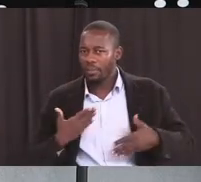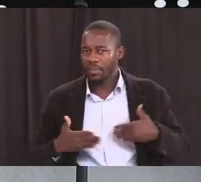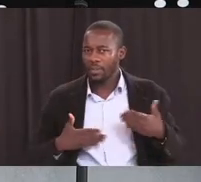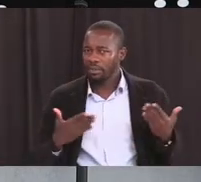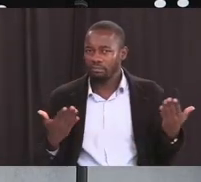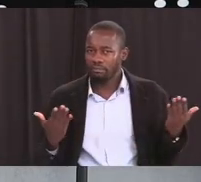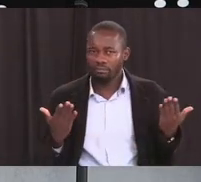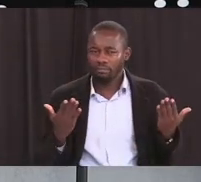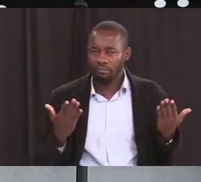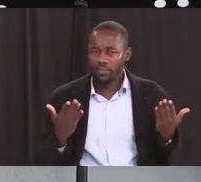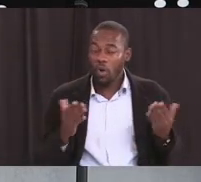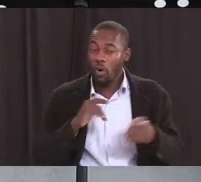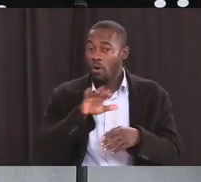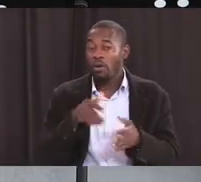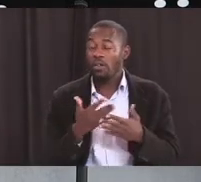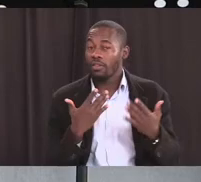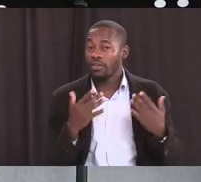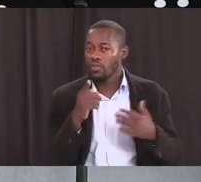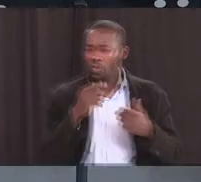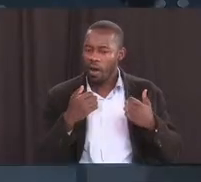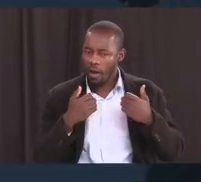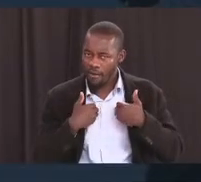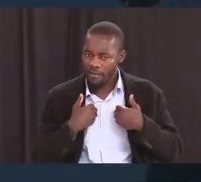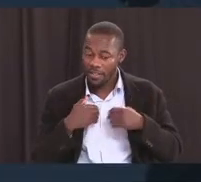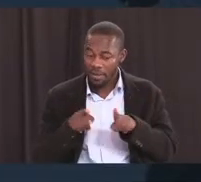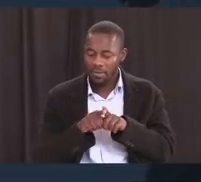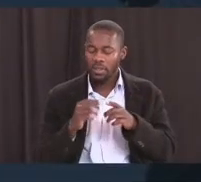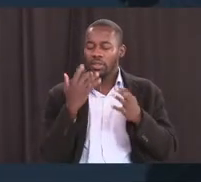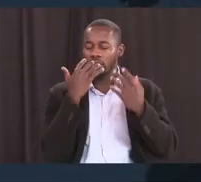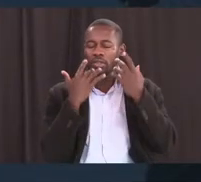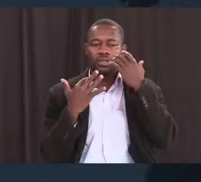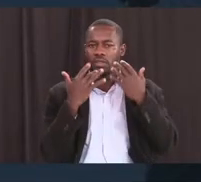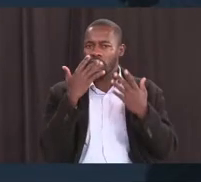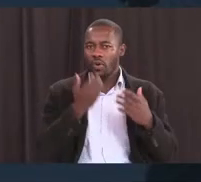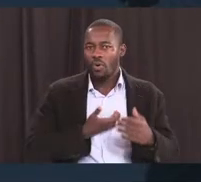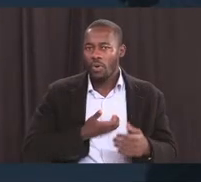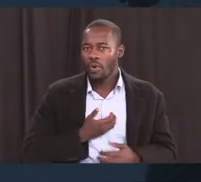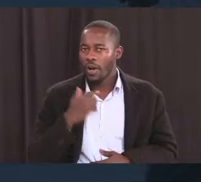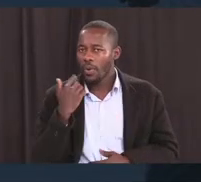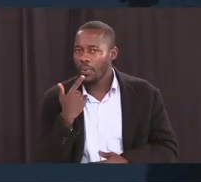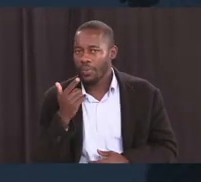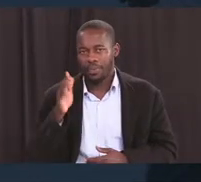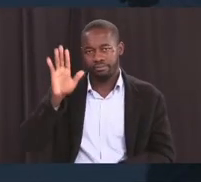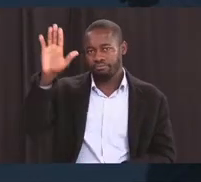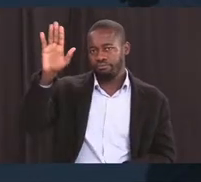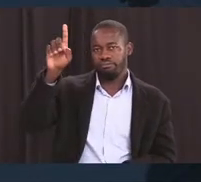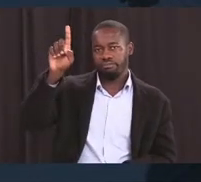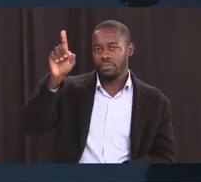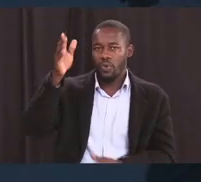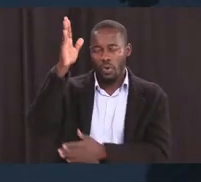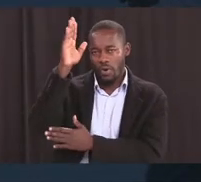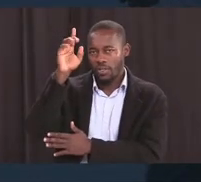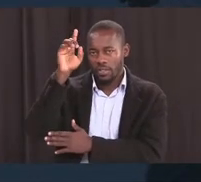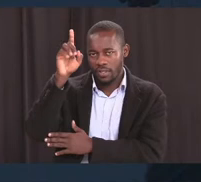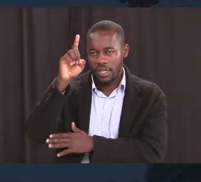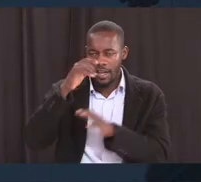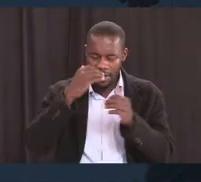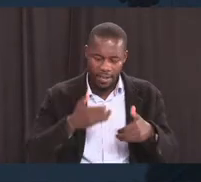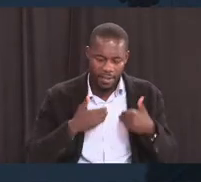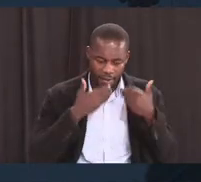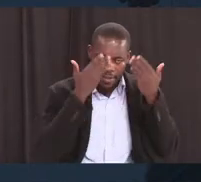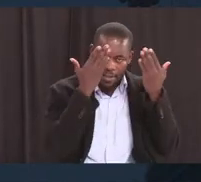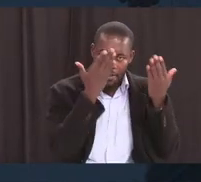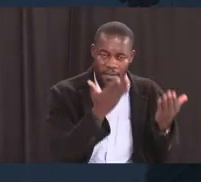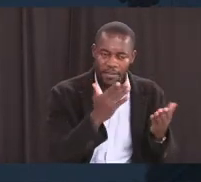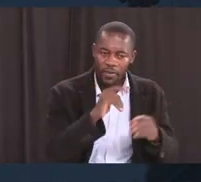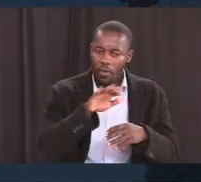have, even the very next breath that I'm taking, belongs to God. And so we give in acknowledgement of what